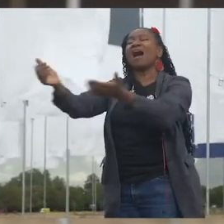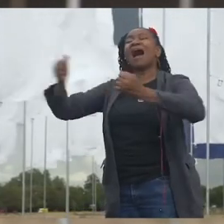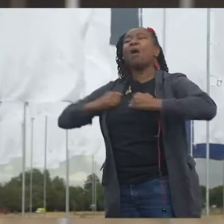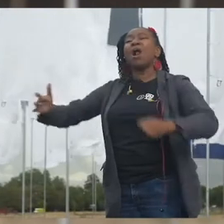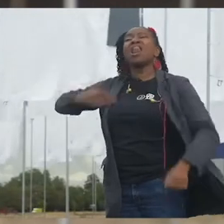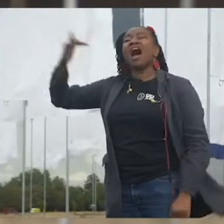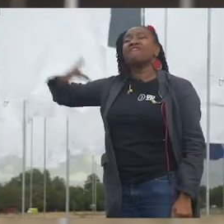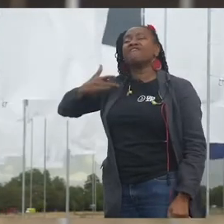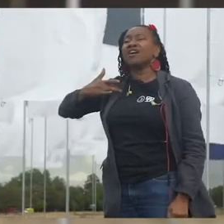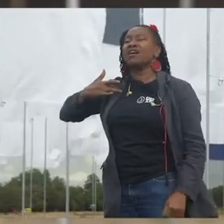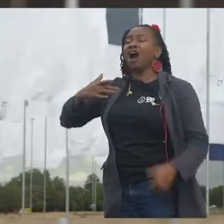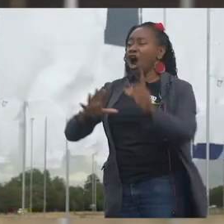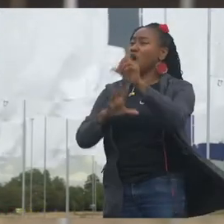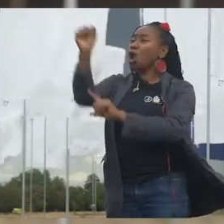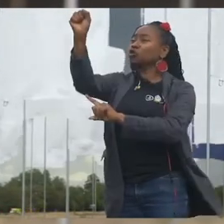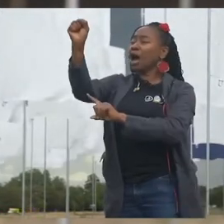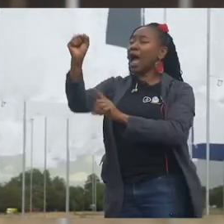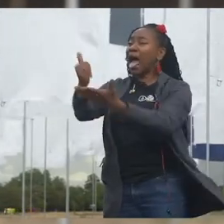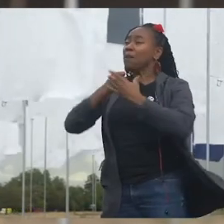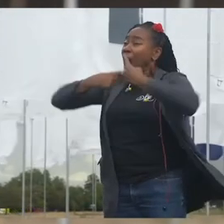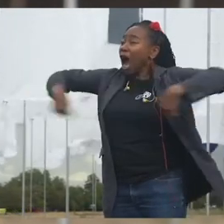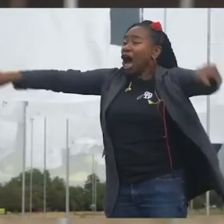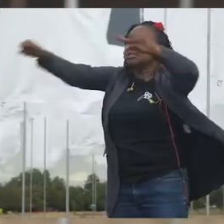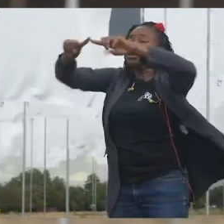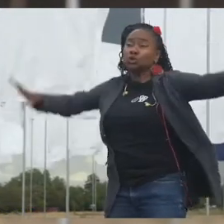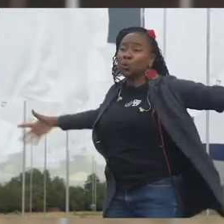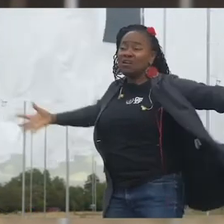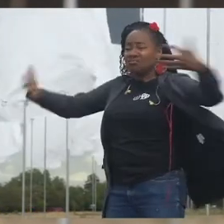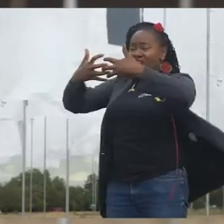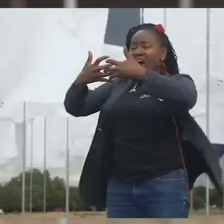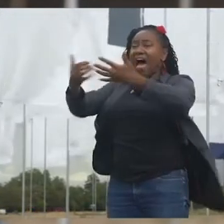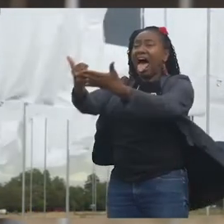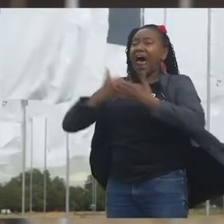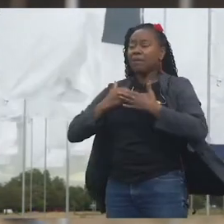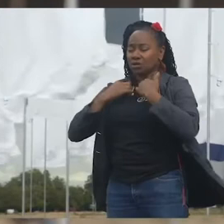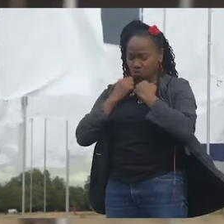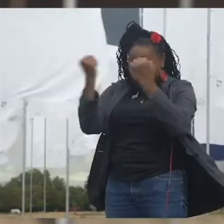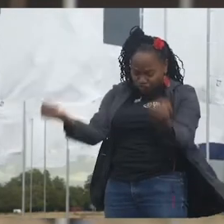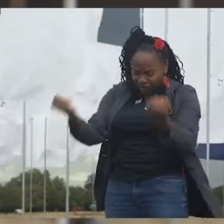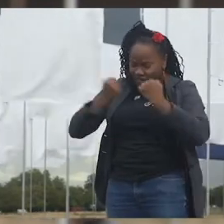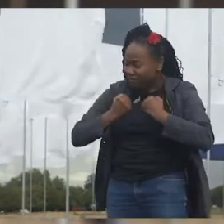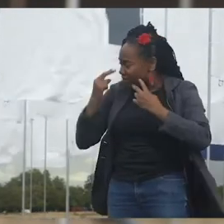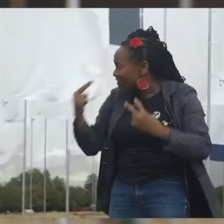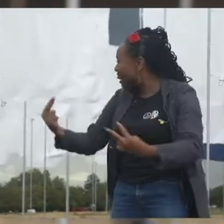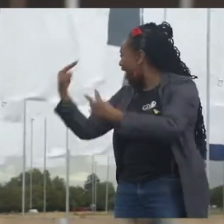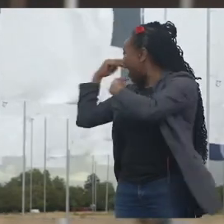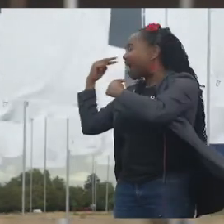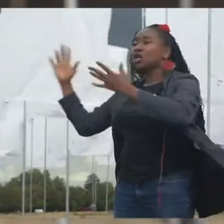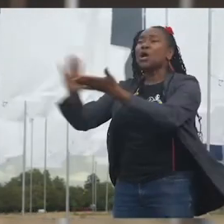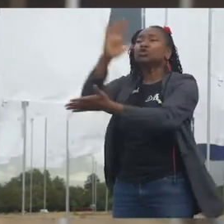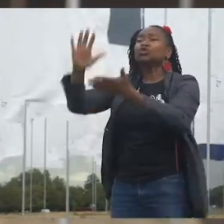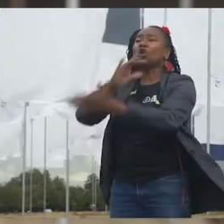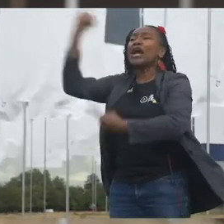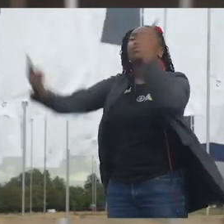A vehicle that brings us all together, that allows us to reflect, to enjoy each other, and to